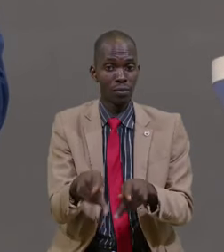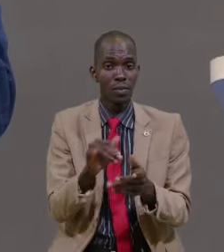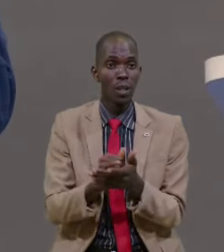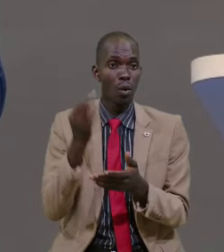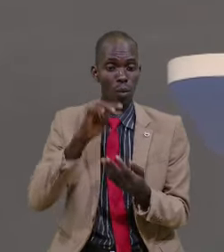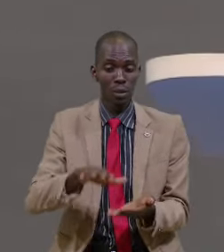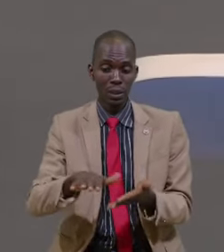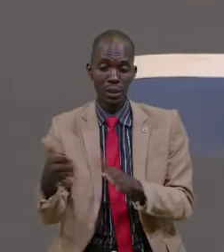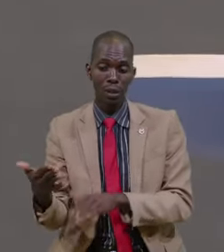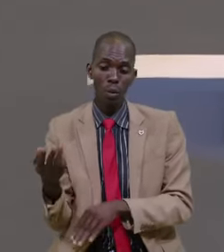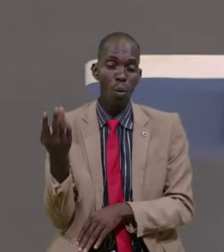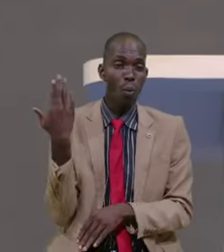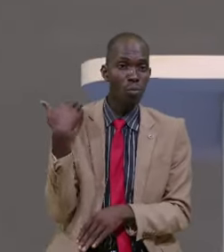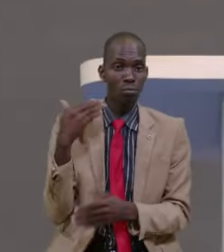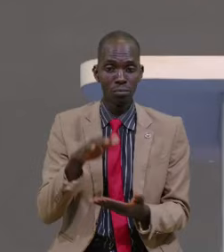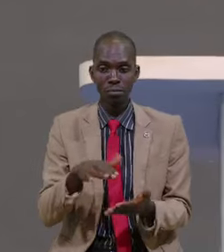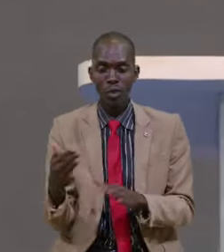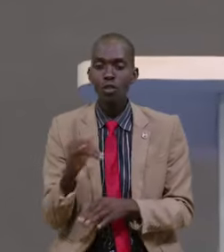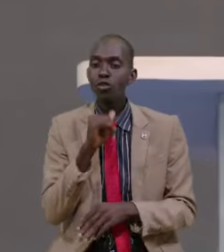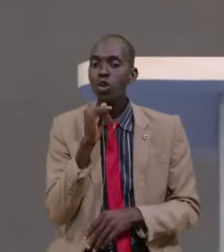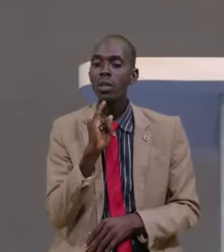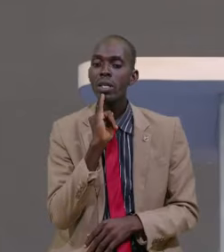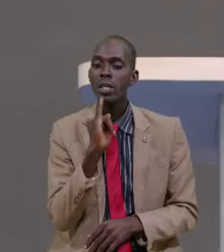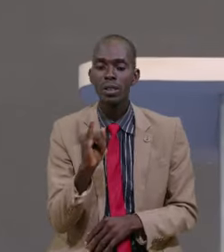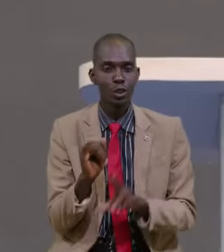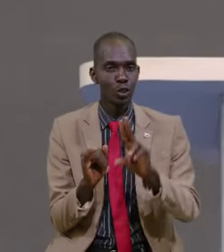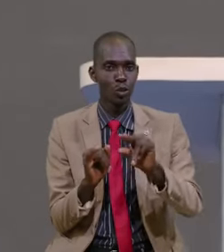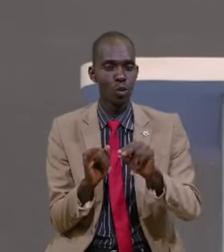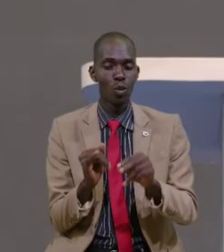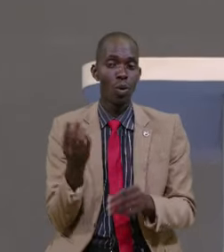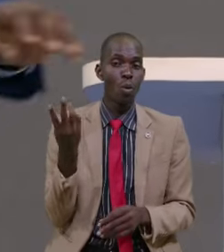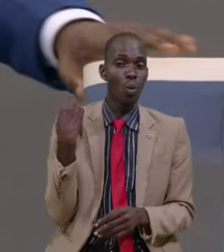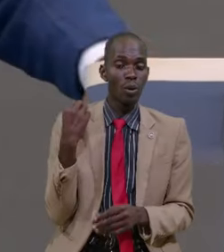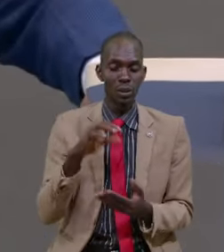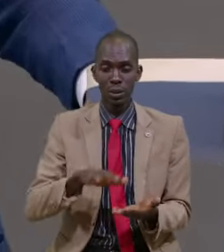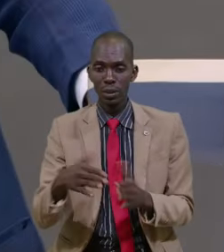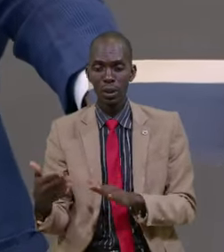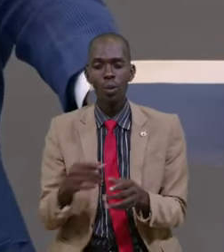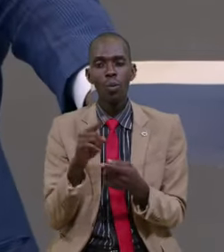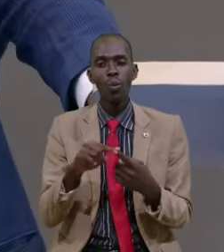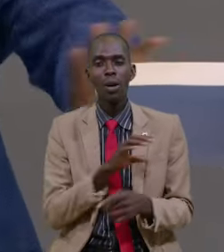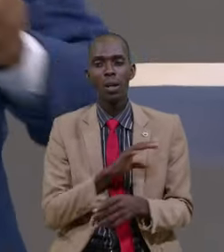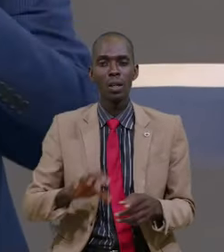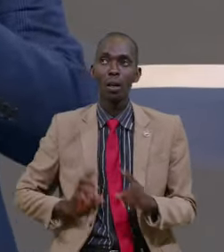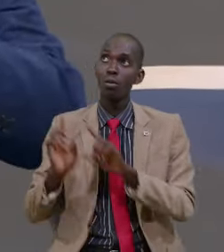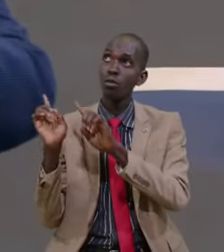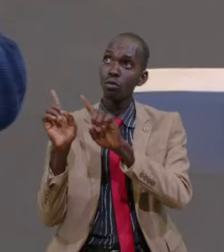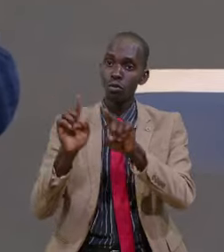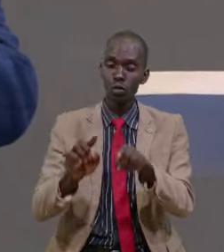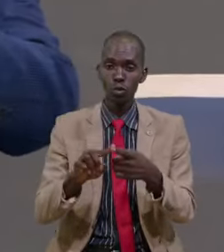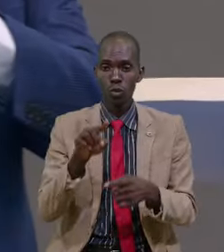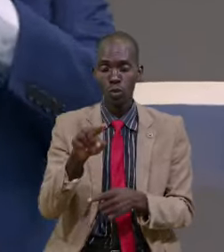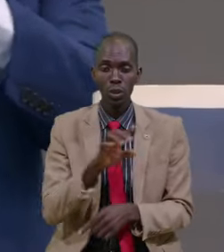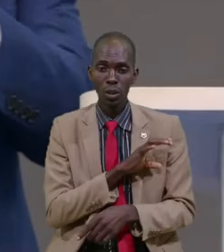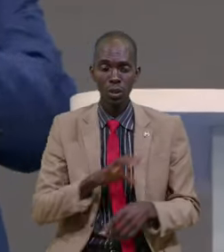dead, not is dead, when Christ comes to you, and when Christ speaks to you, and